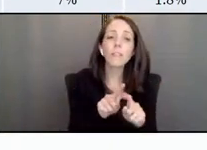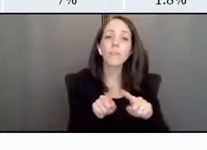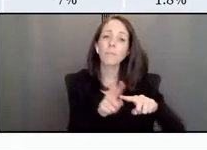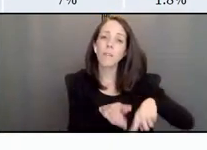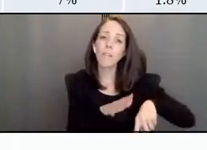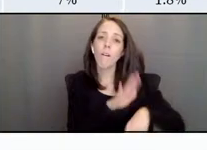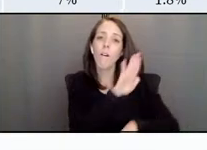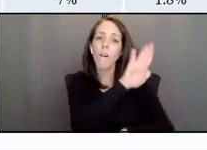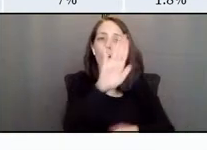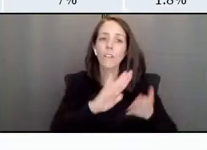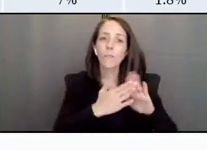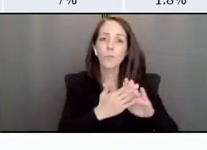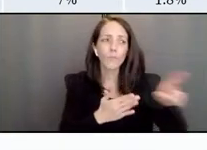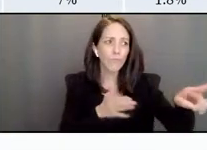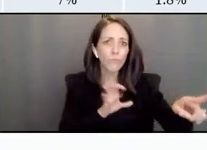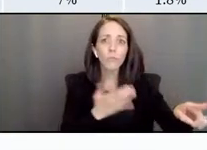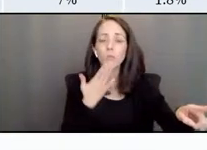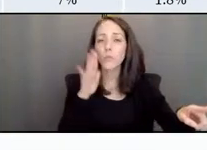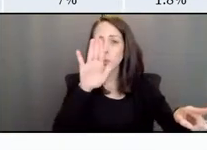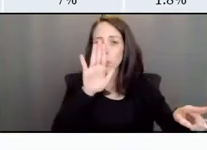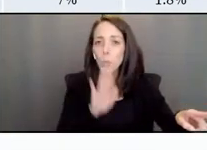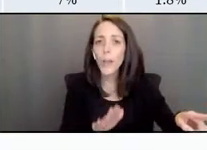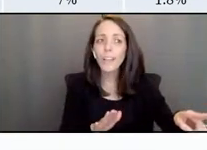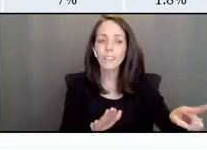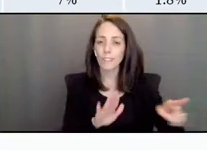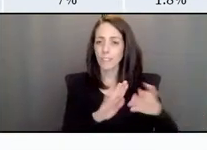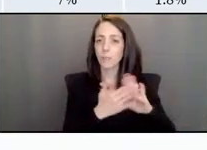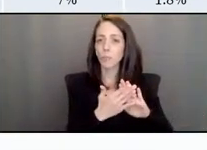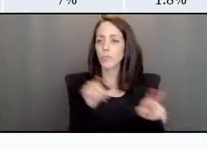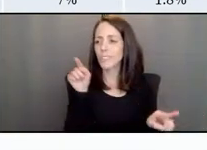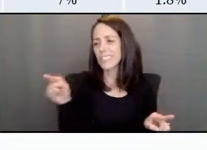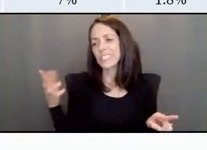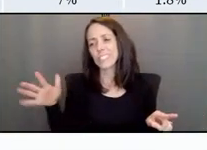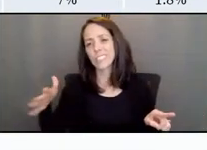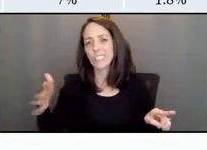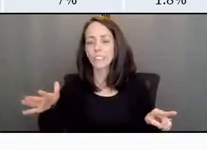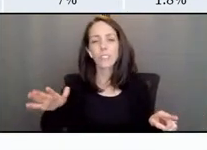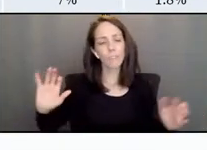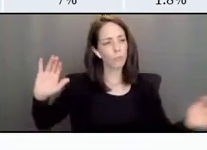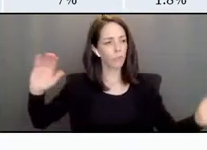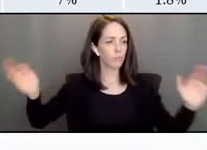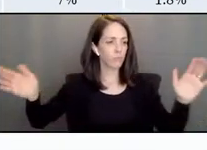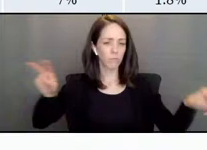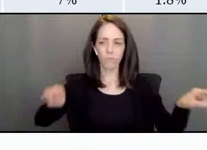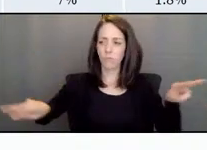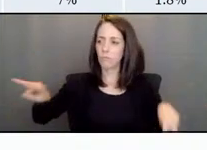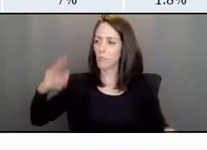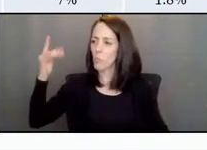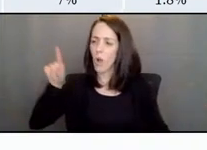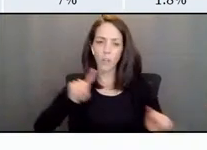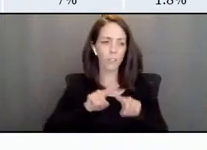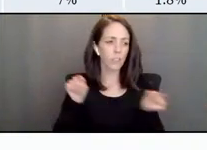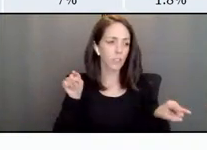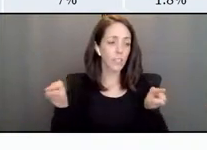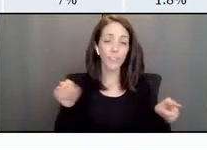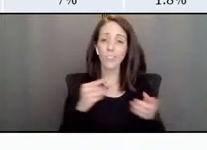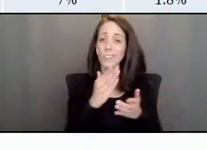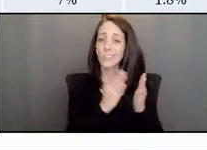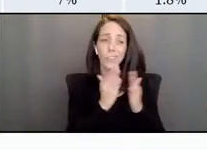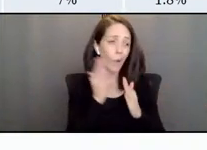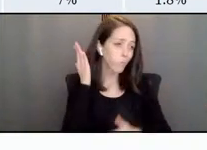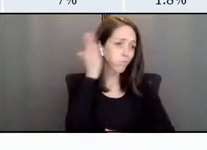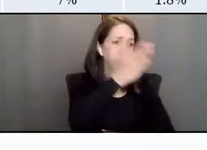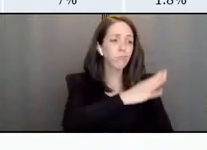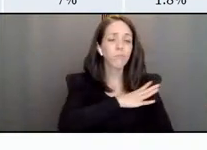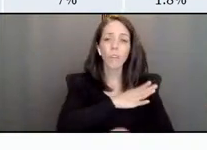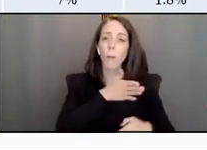such as the Korean, Vietnamese, Chinese, surpassing the average, and others like the Russian-speaking and Eastern European communities